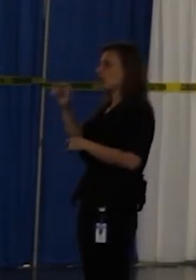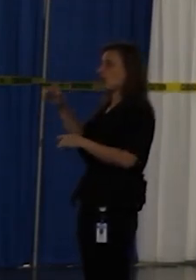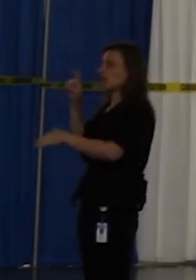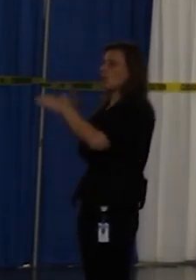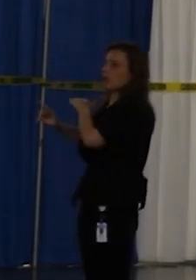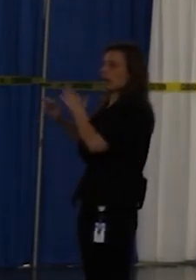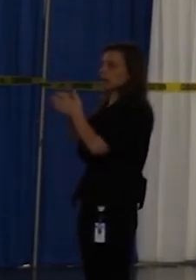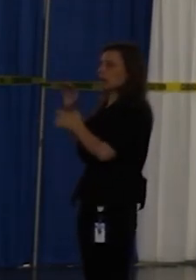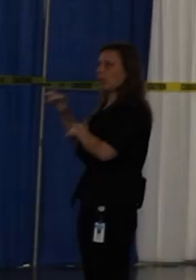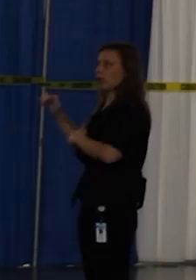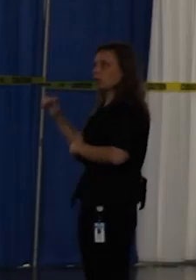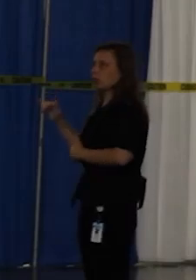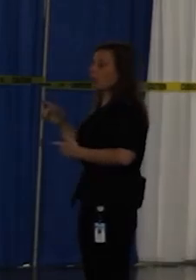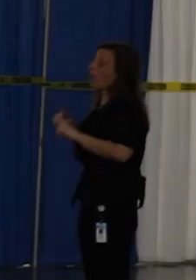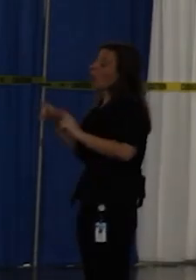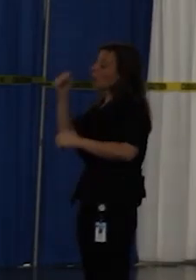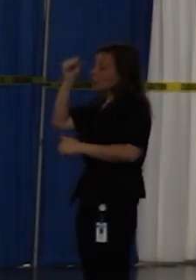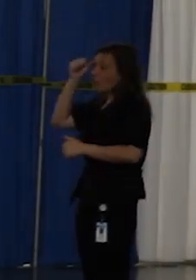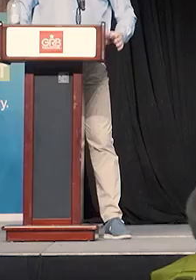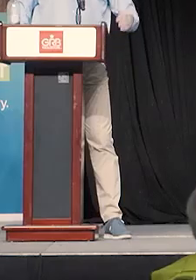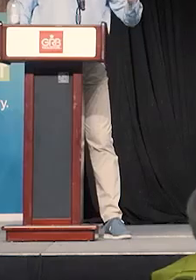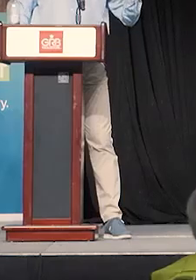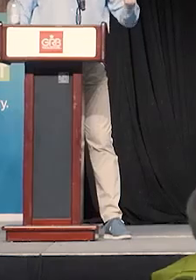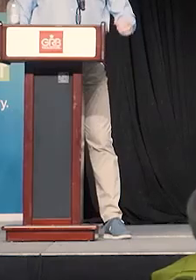But remember, it only takes one, and we always prepare like that.